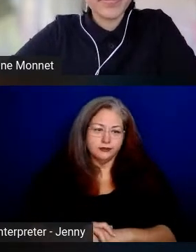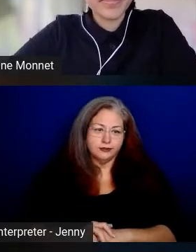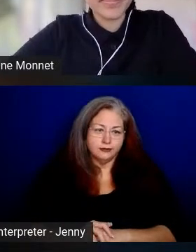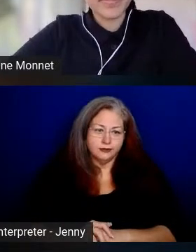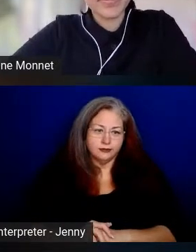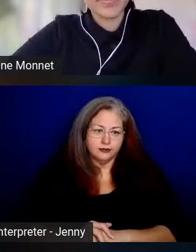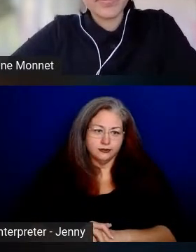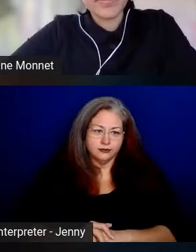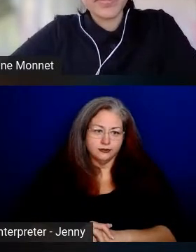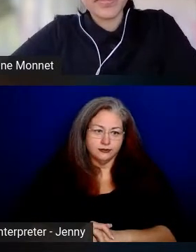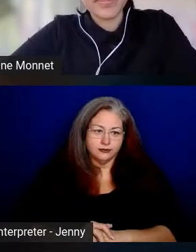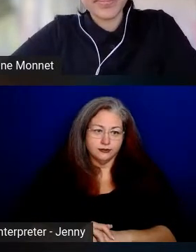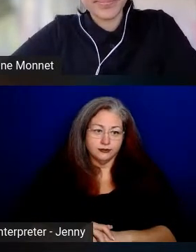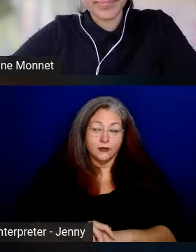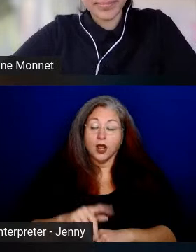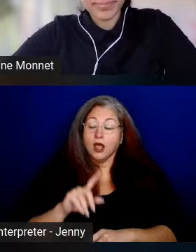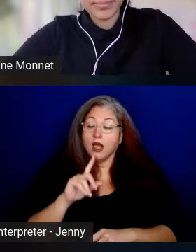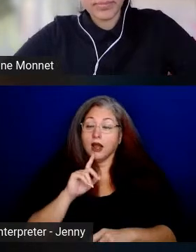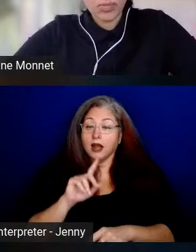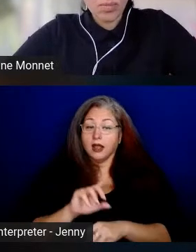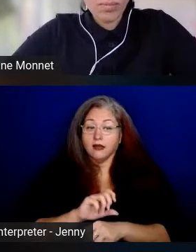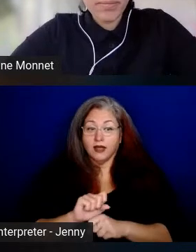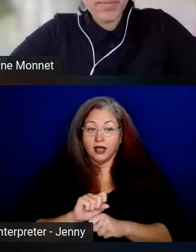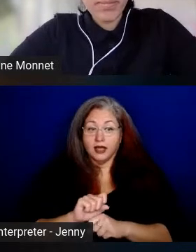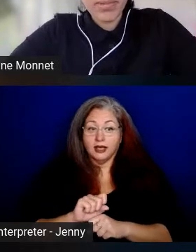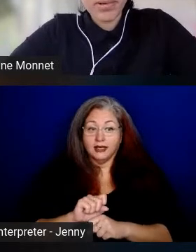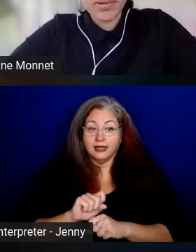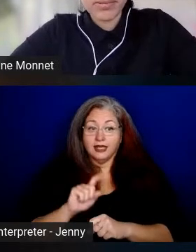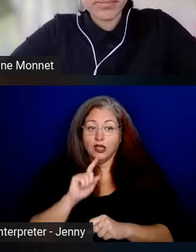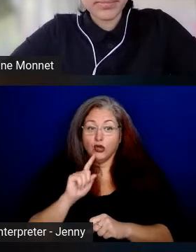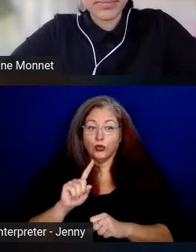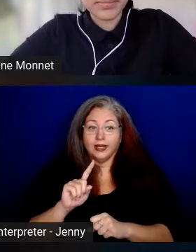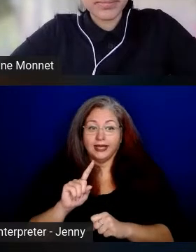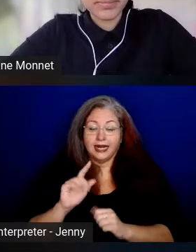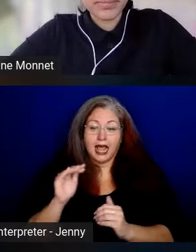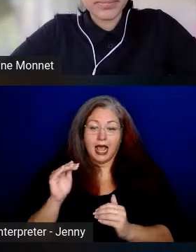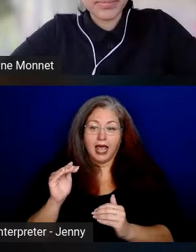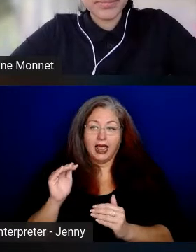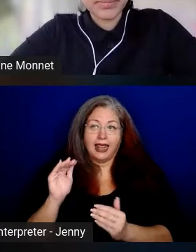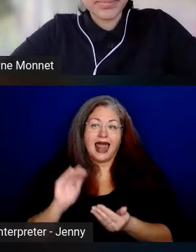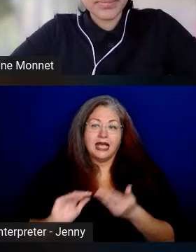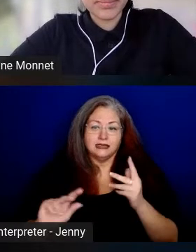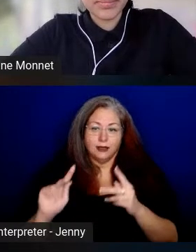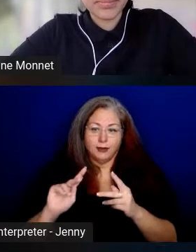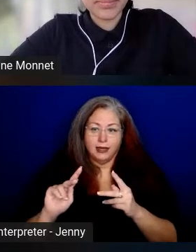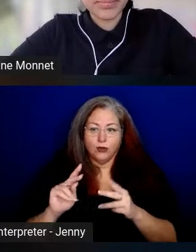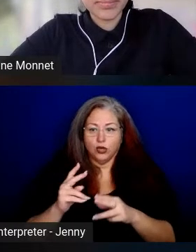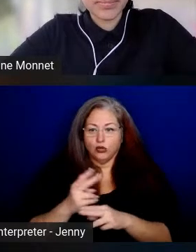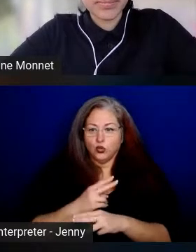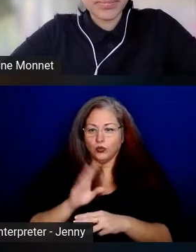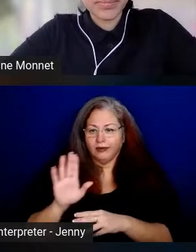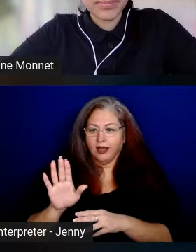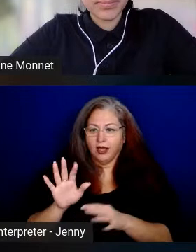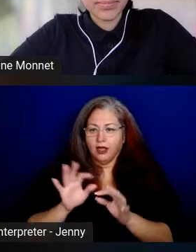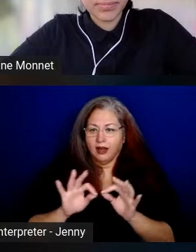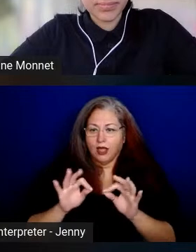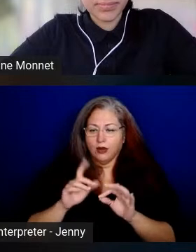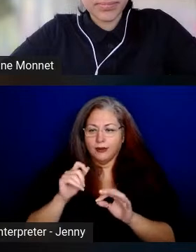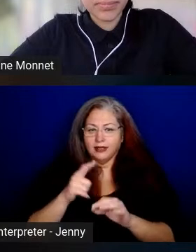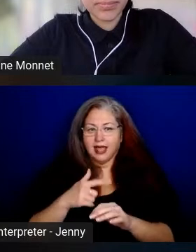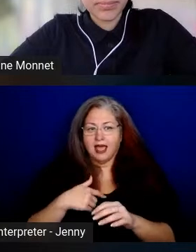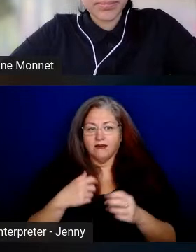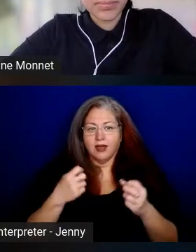And in fact, fewer people were speaking or using the language because there is a lot